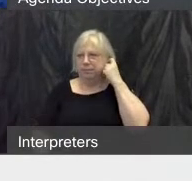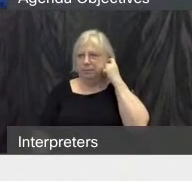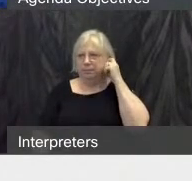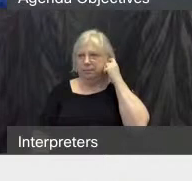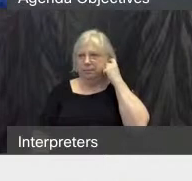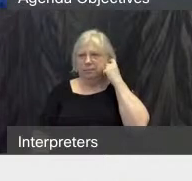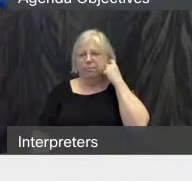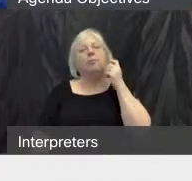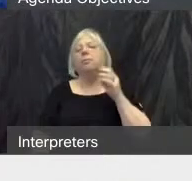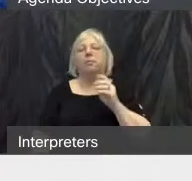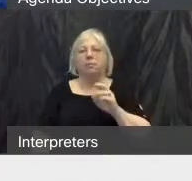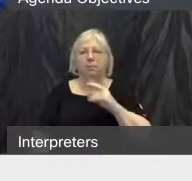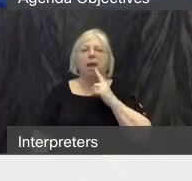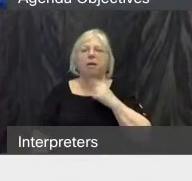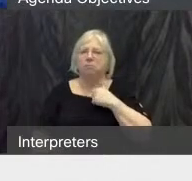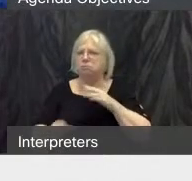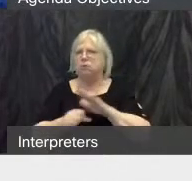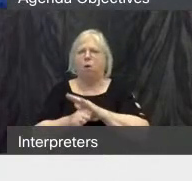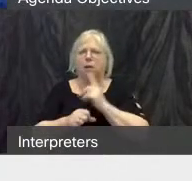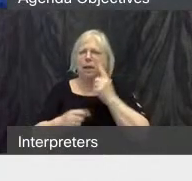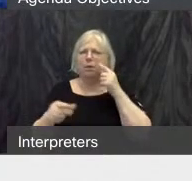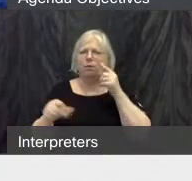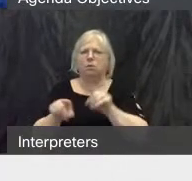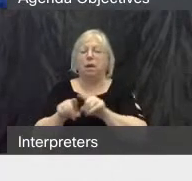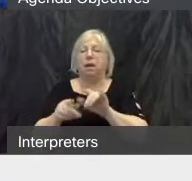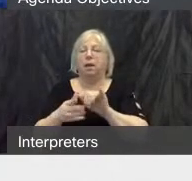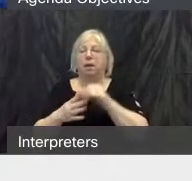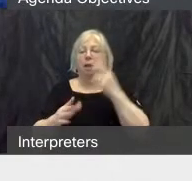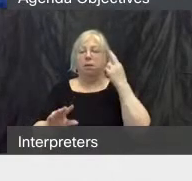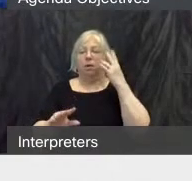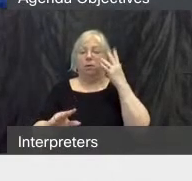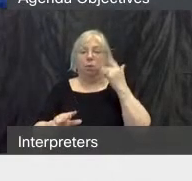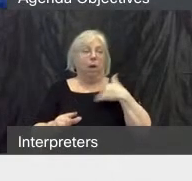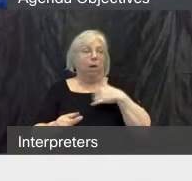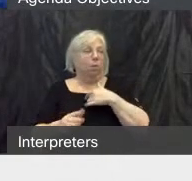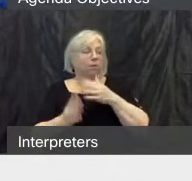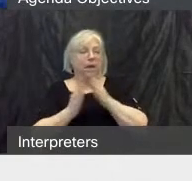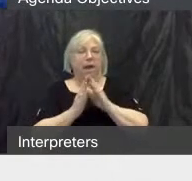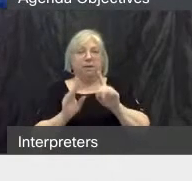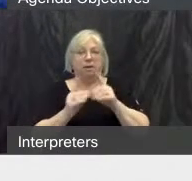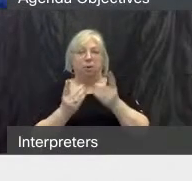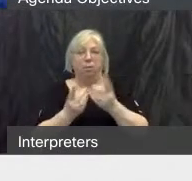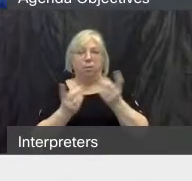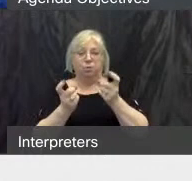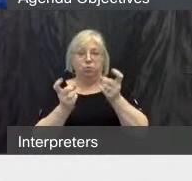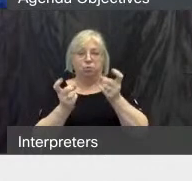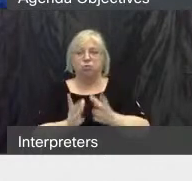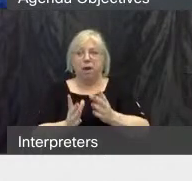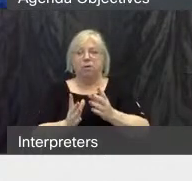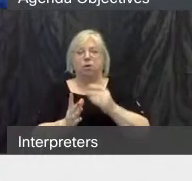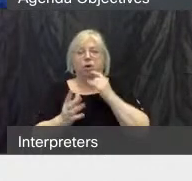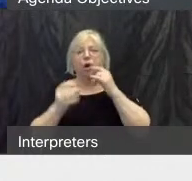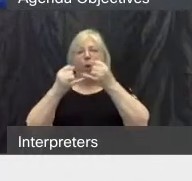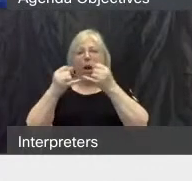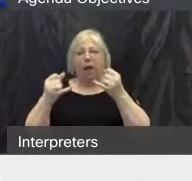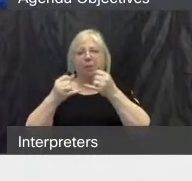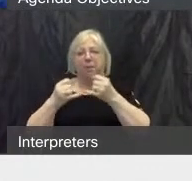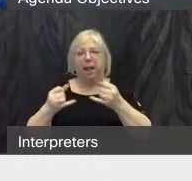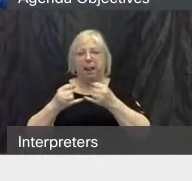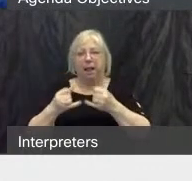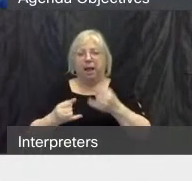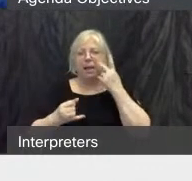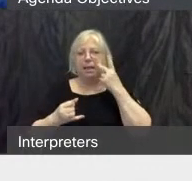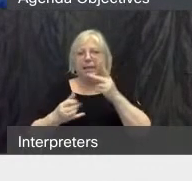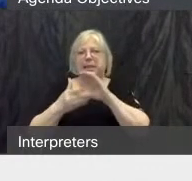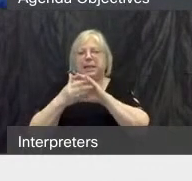I totally agree, and that's the reason why we've asked our department directors to go line by line to see what those